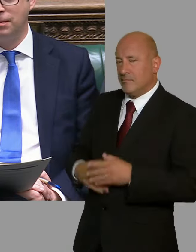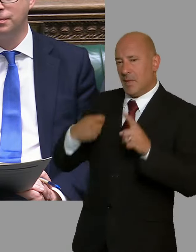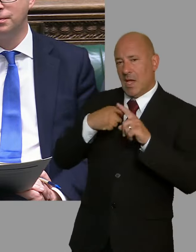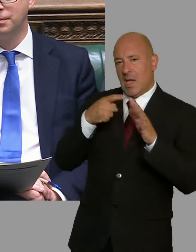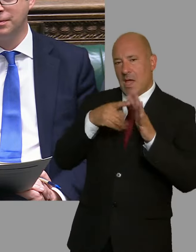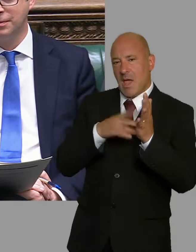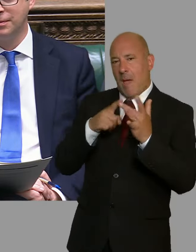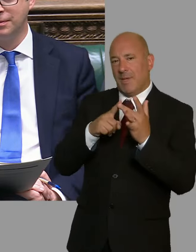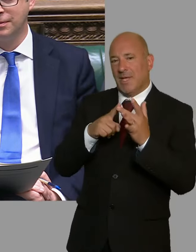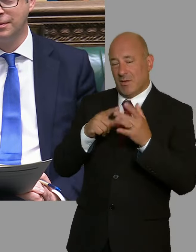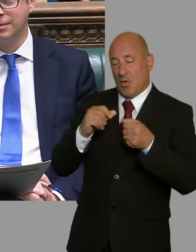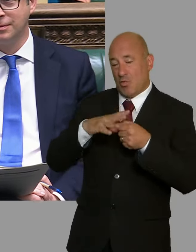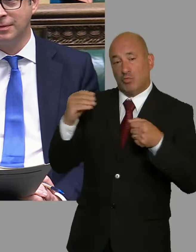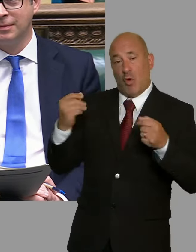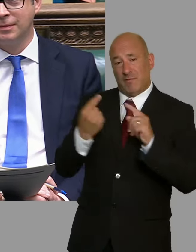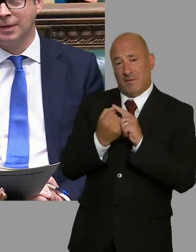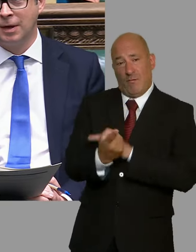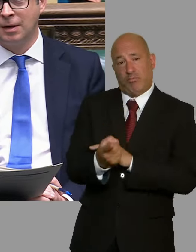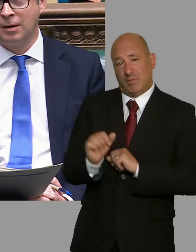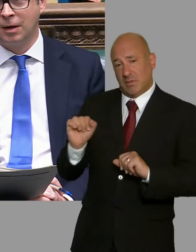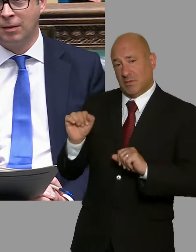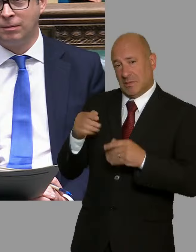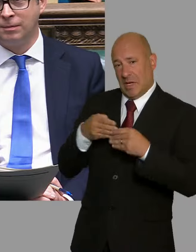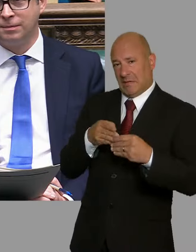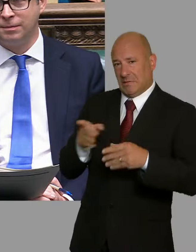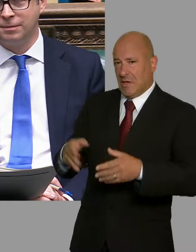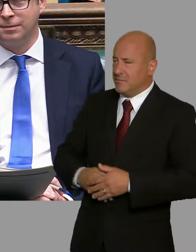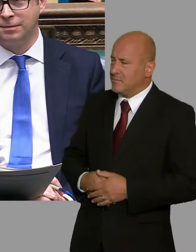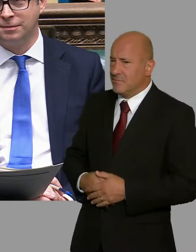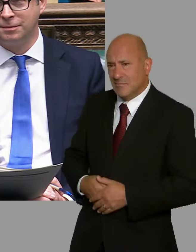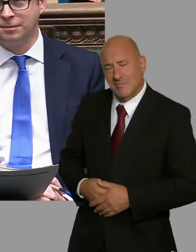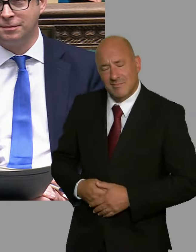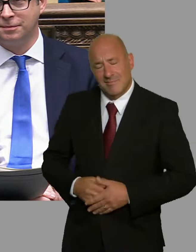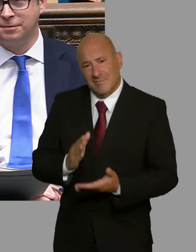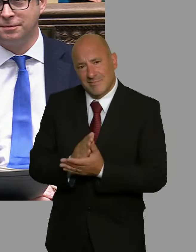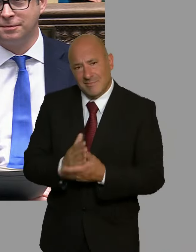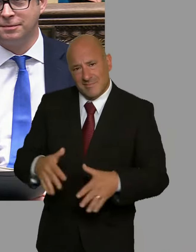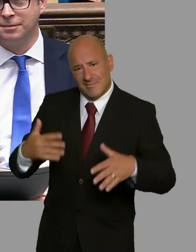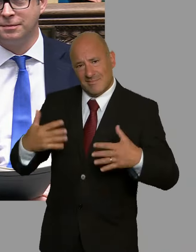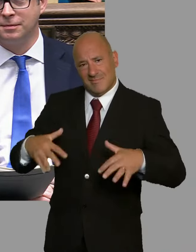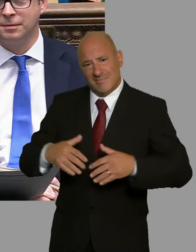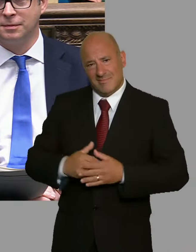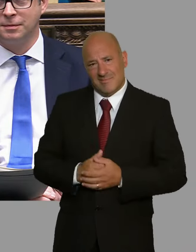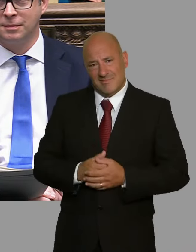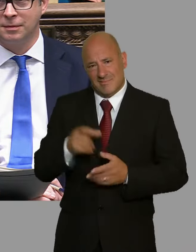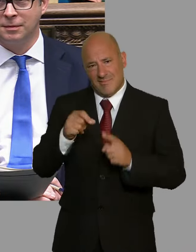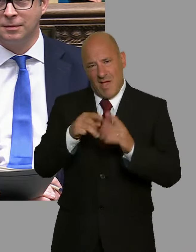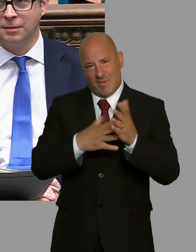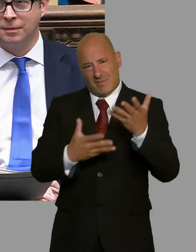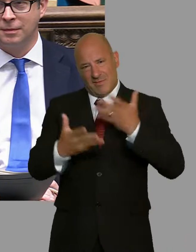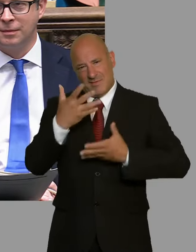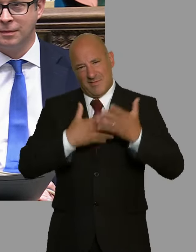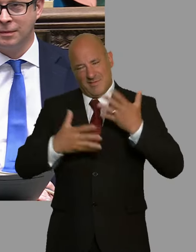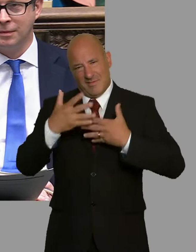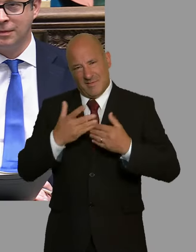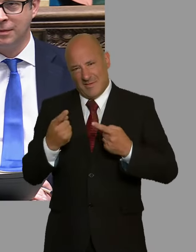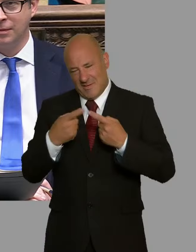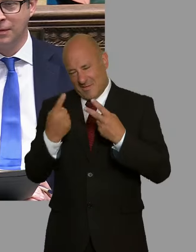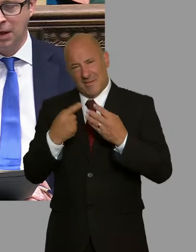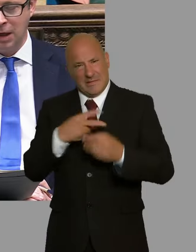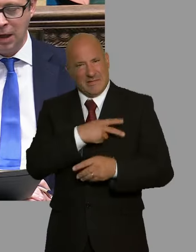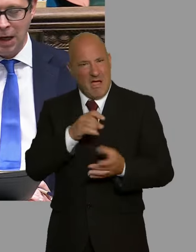office. 2%. It's now nearly double that. When will he recognise that it's Labour's budget driving